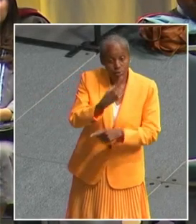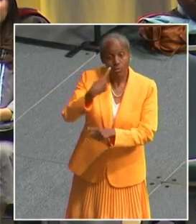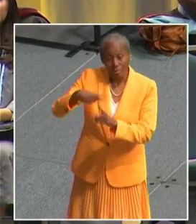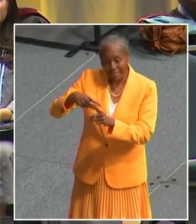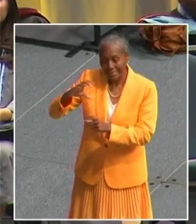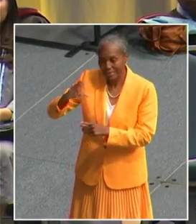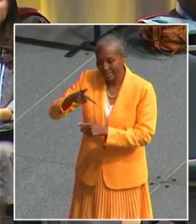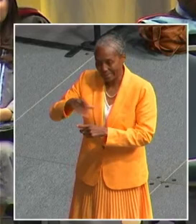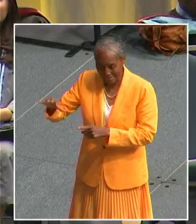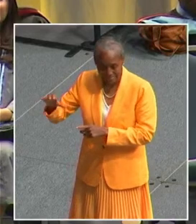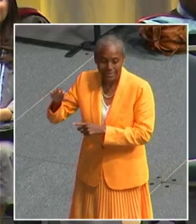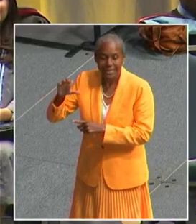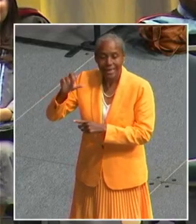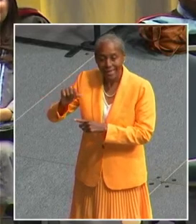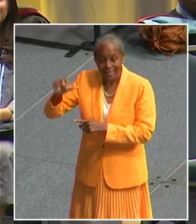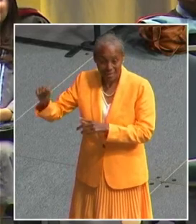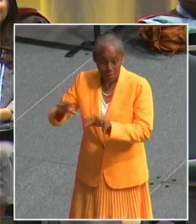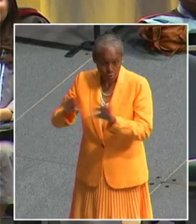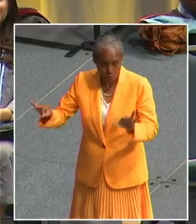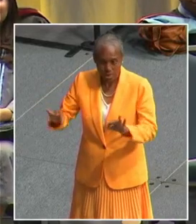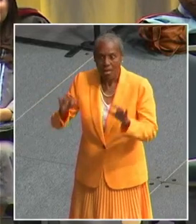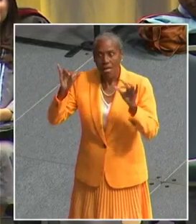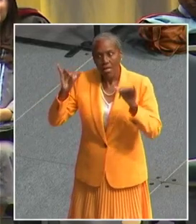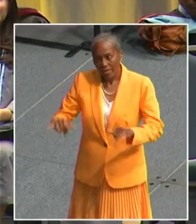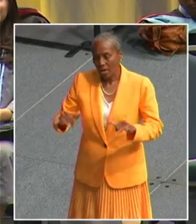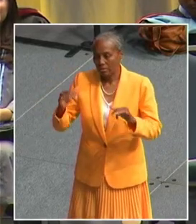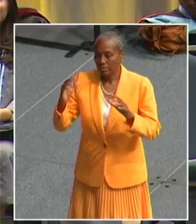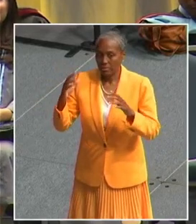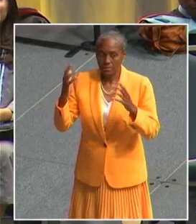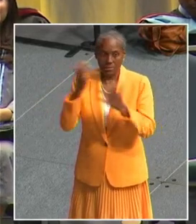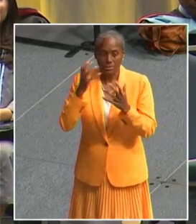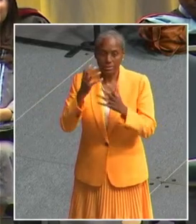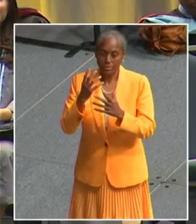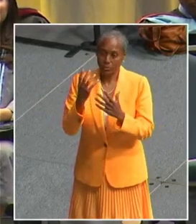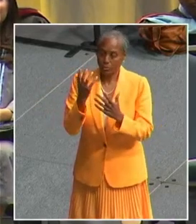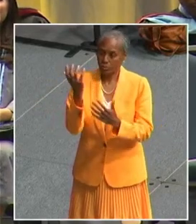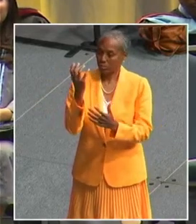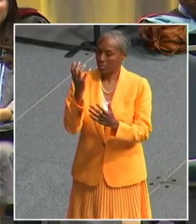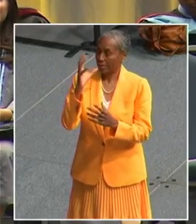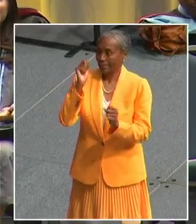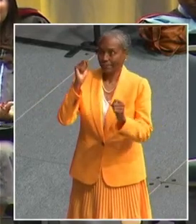Piedmont Associate's degree. That in itself is quite the feat.